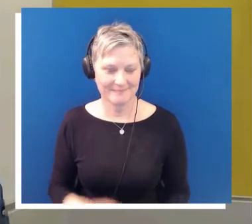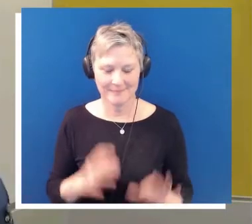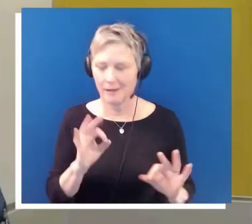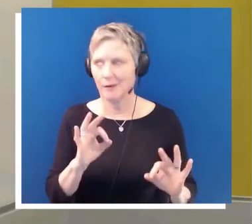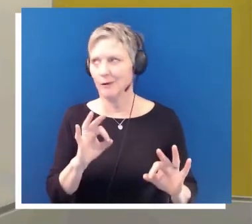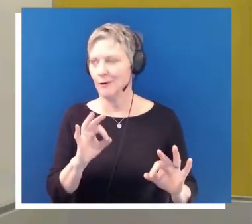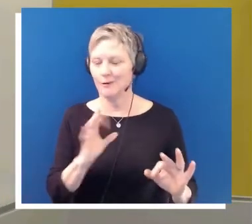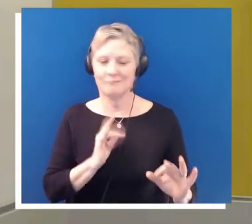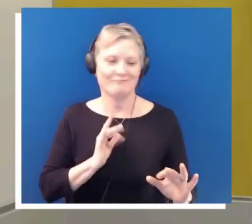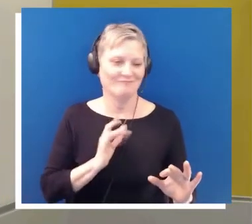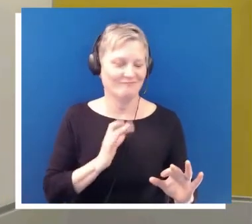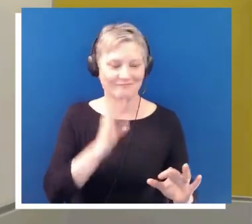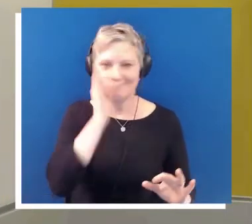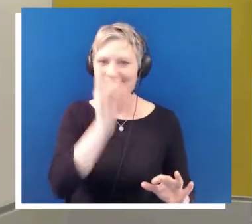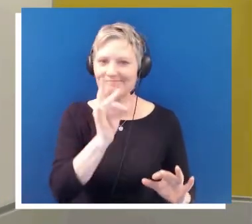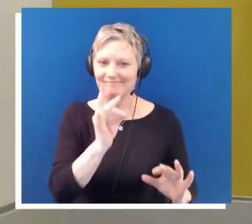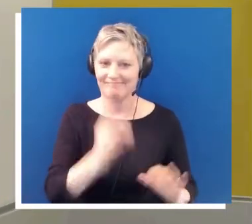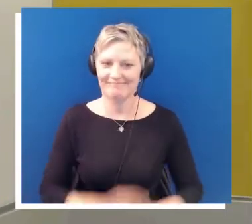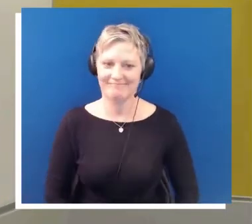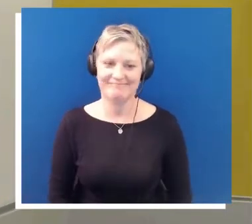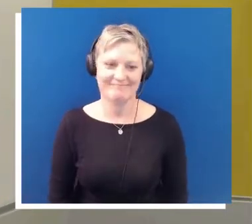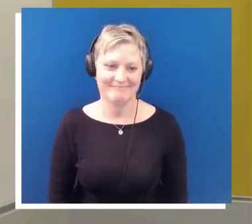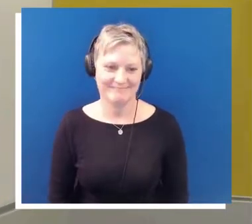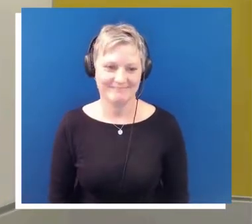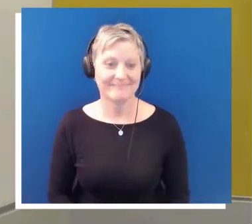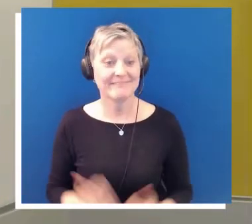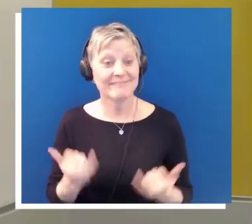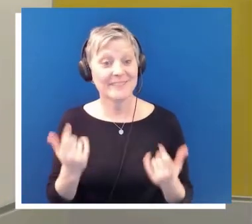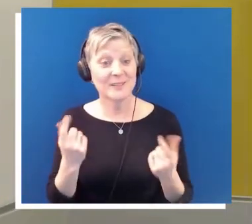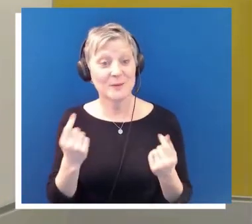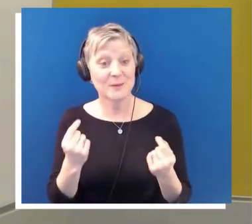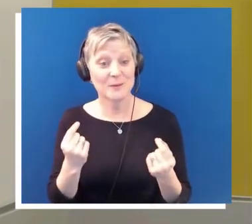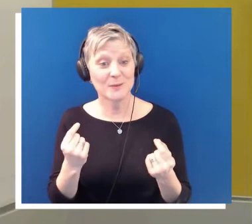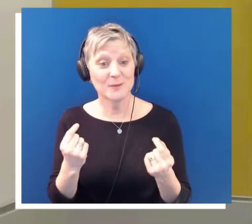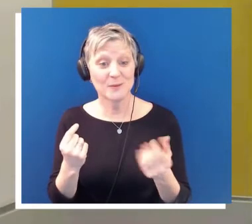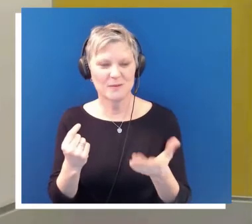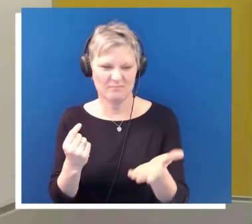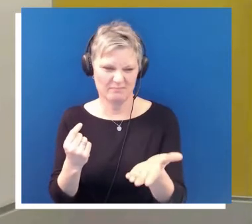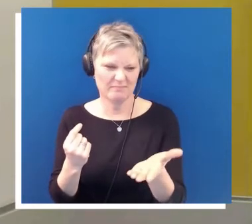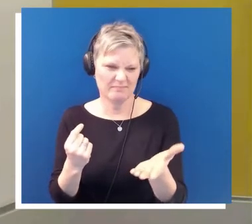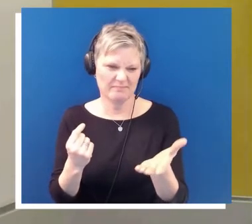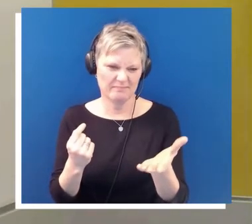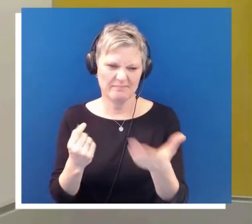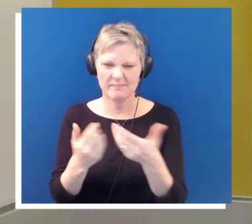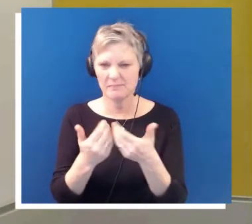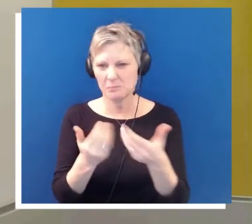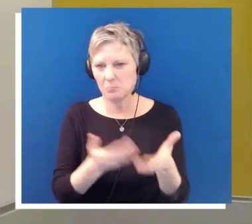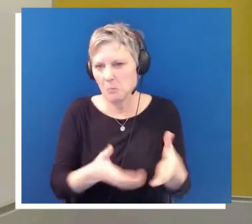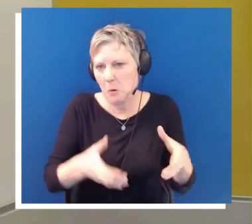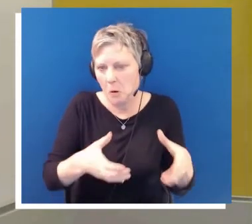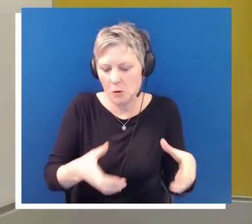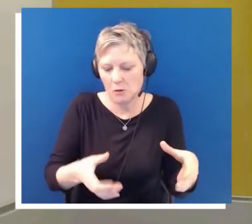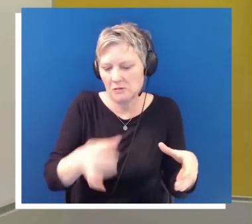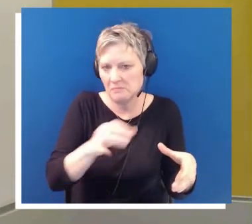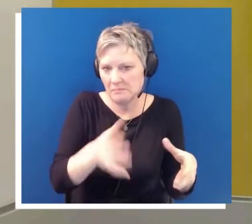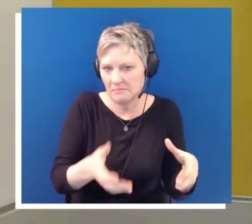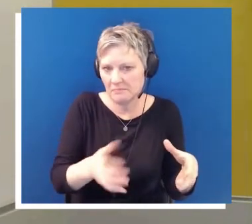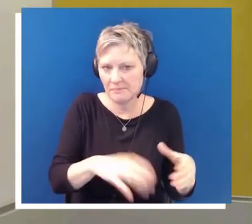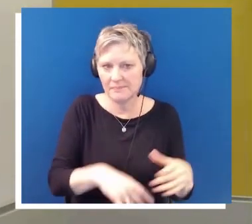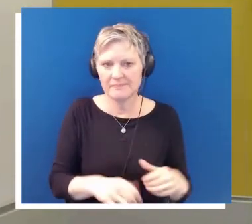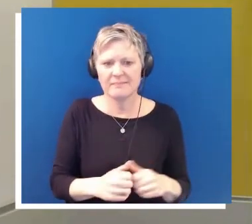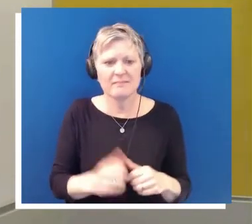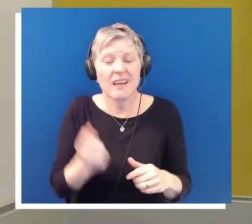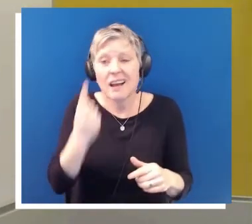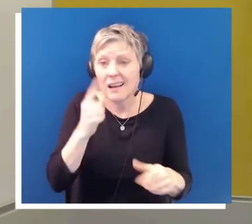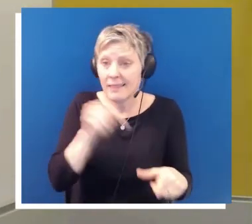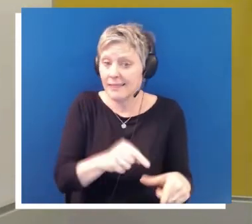Oh, really good. What I'm going to do is I'm just going to put this right into our bowl like so. And this is an accompaniment.